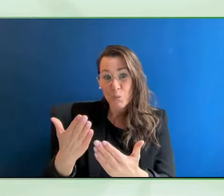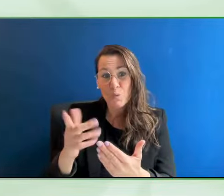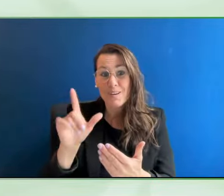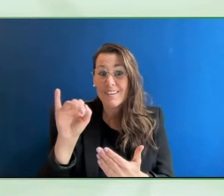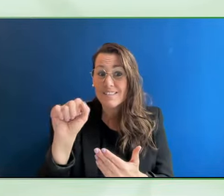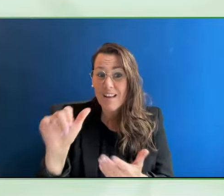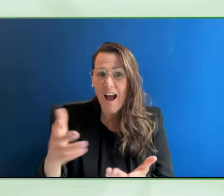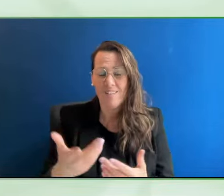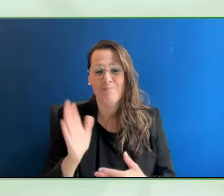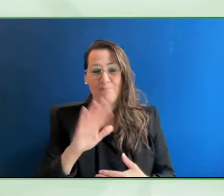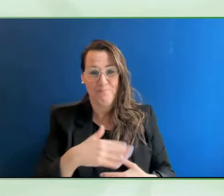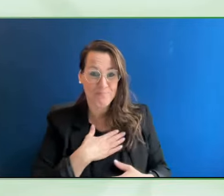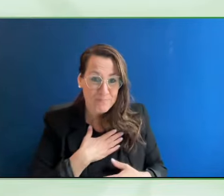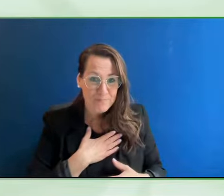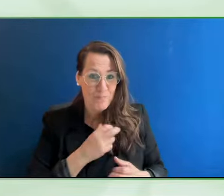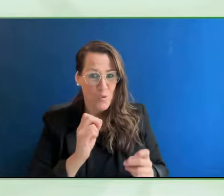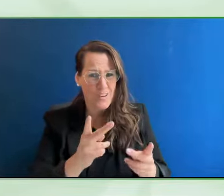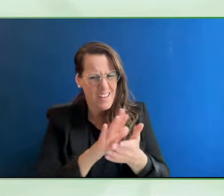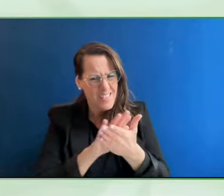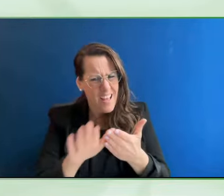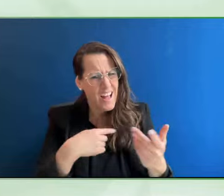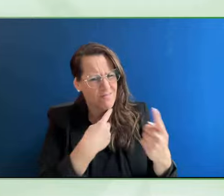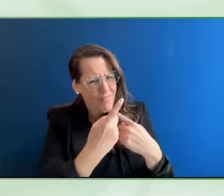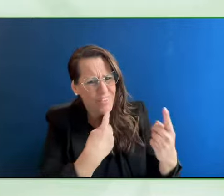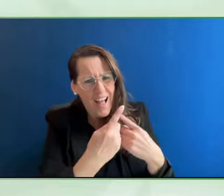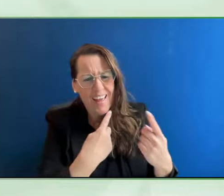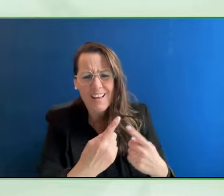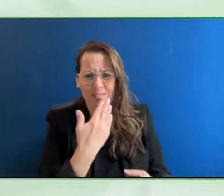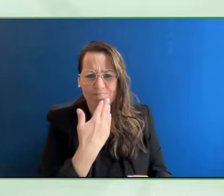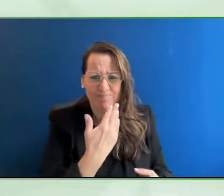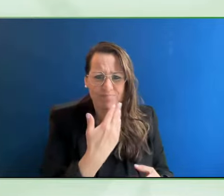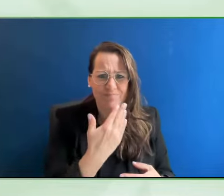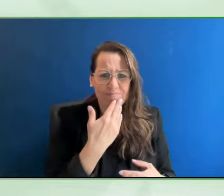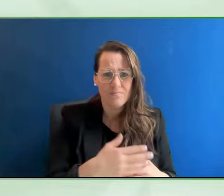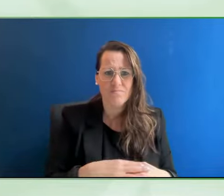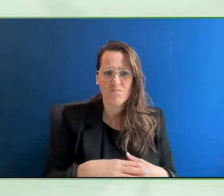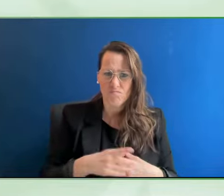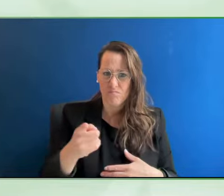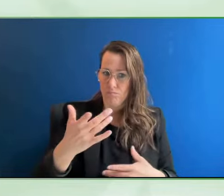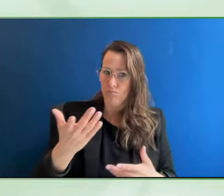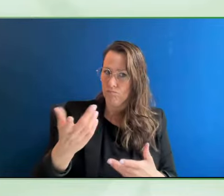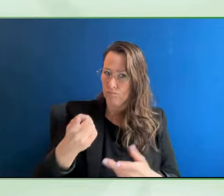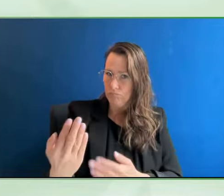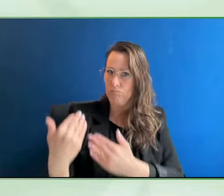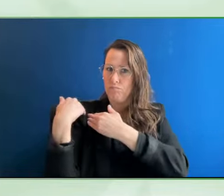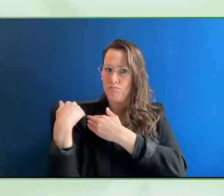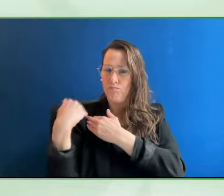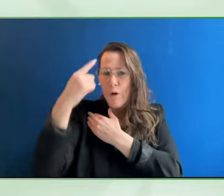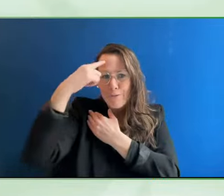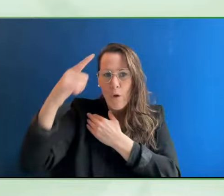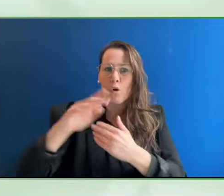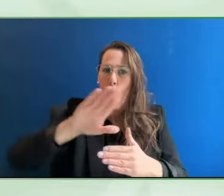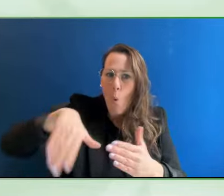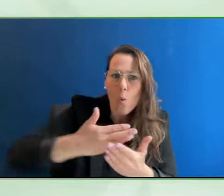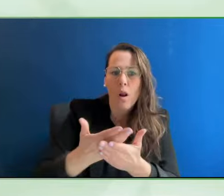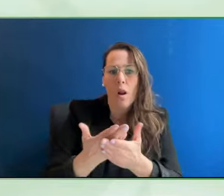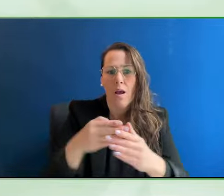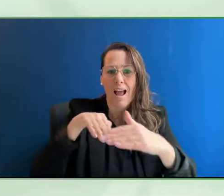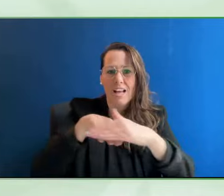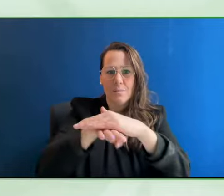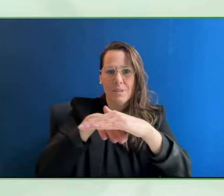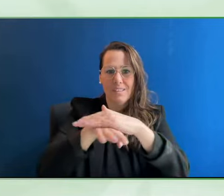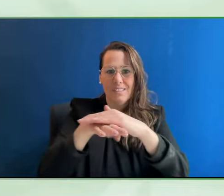challenge you are facing. ORF has a big aim for 2030,